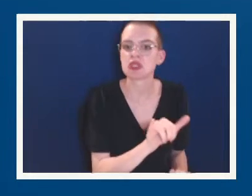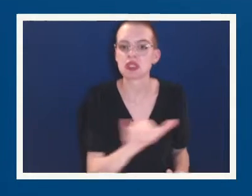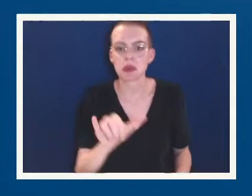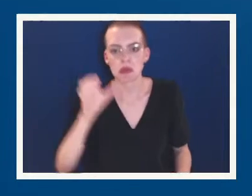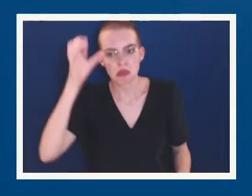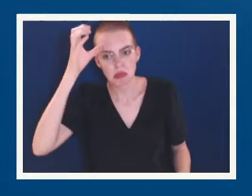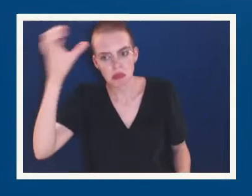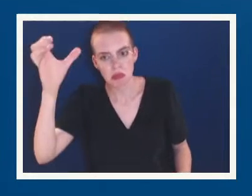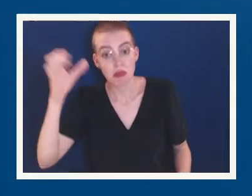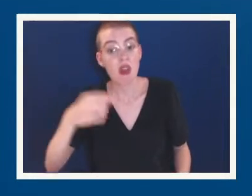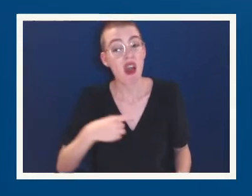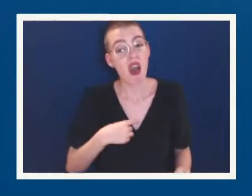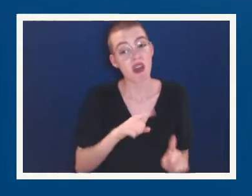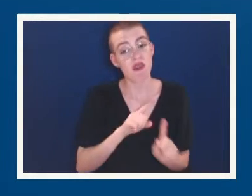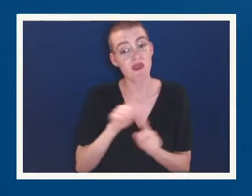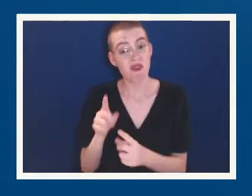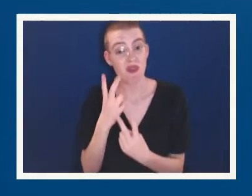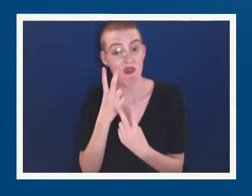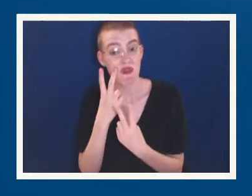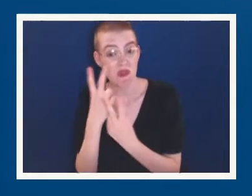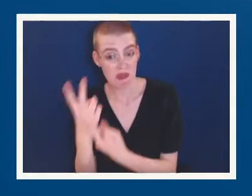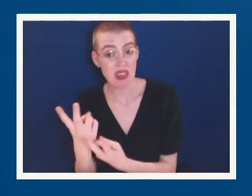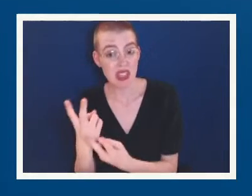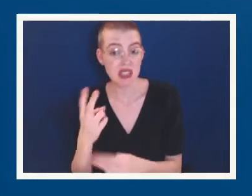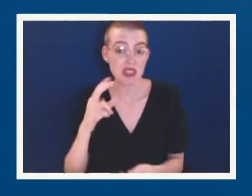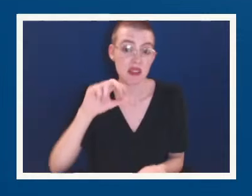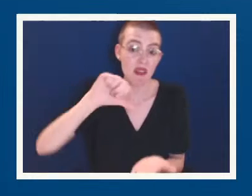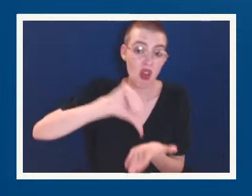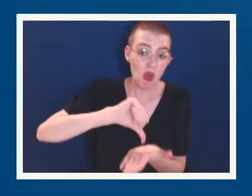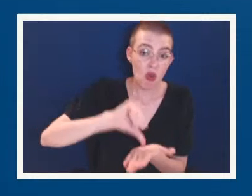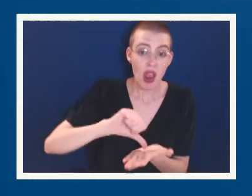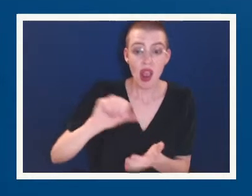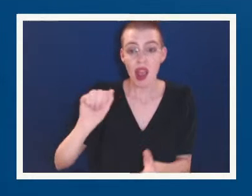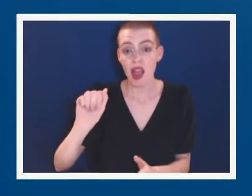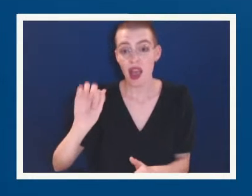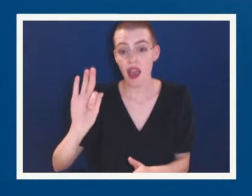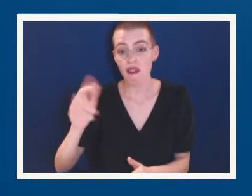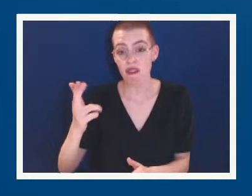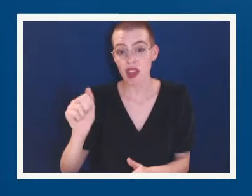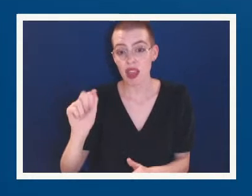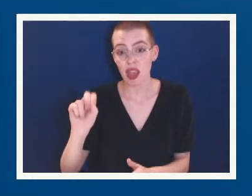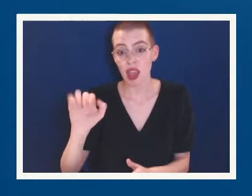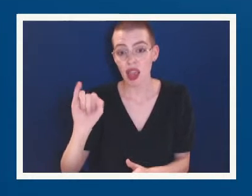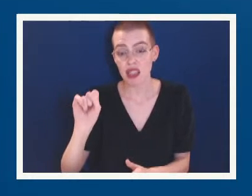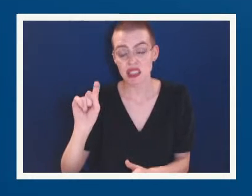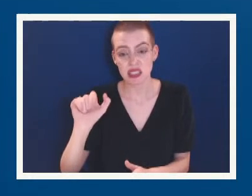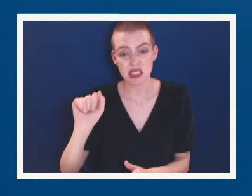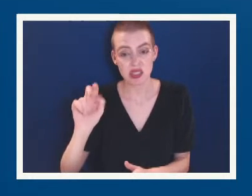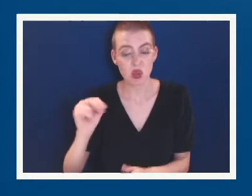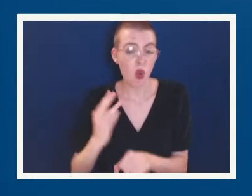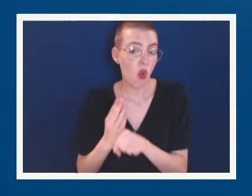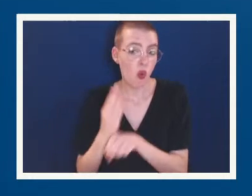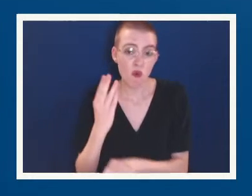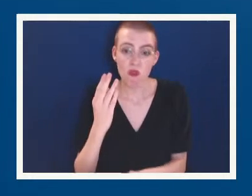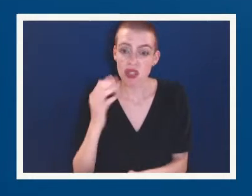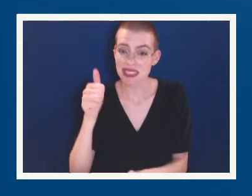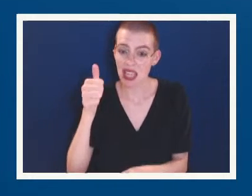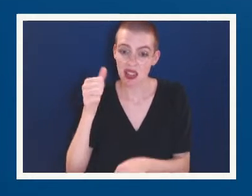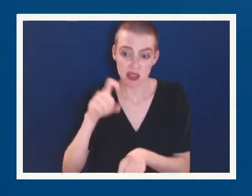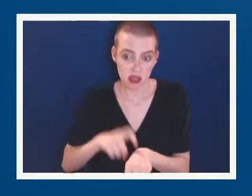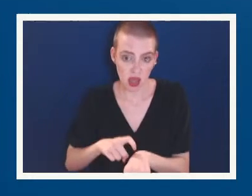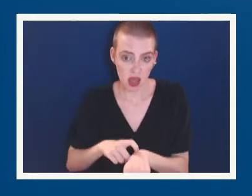times. I had a son who spent a year in Iraq. His hooch was literally less than 200 yards from one of these burn